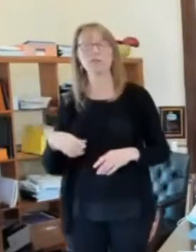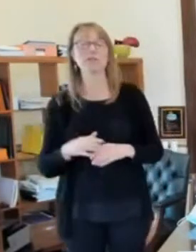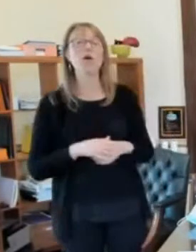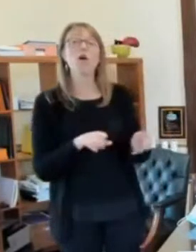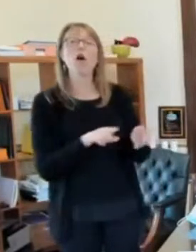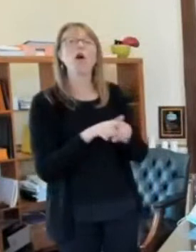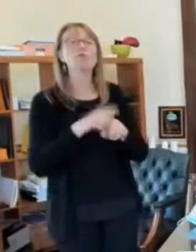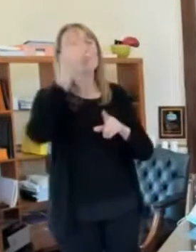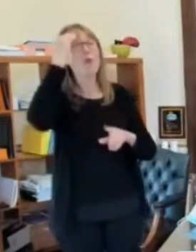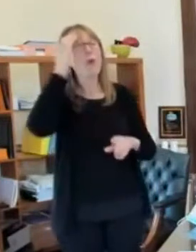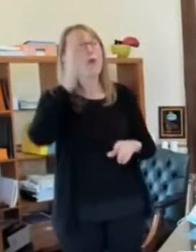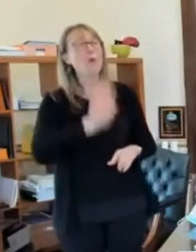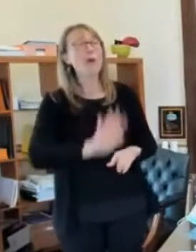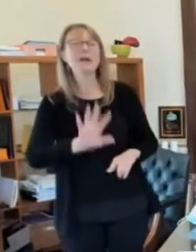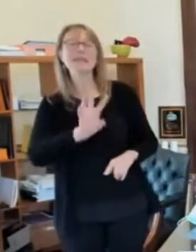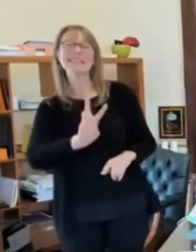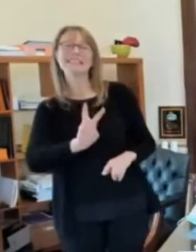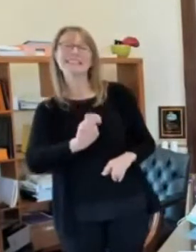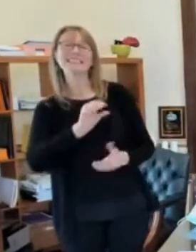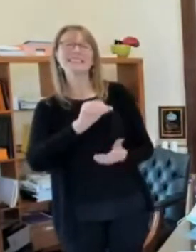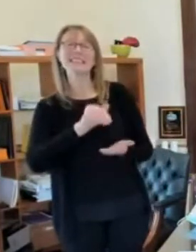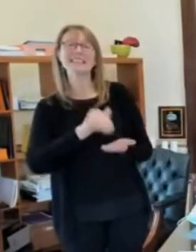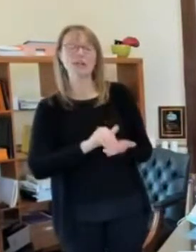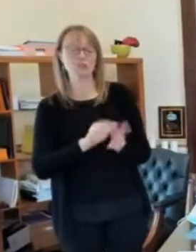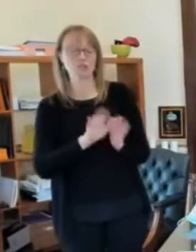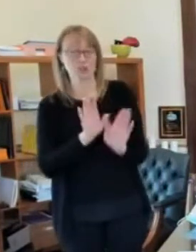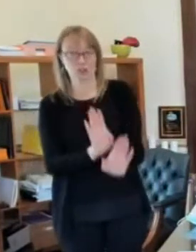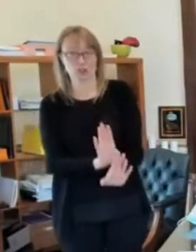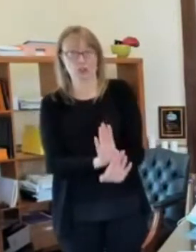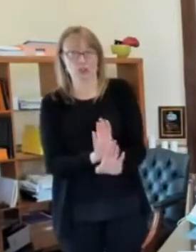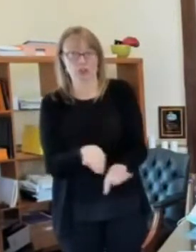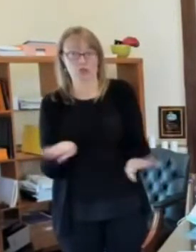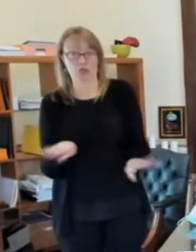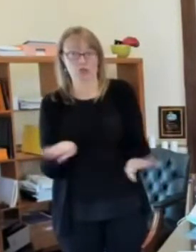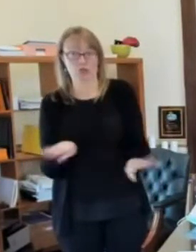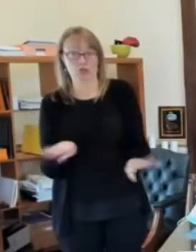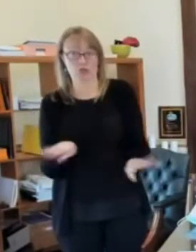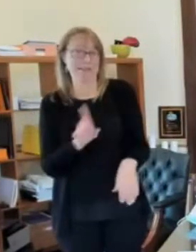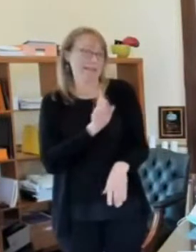the city of St. Louis, 60,000 kids, 0 to